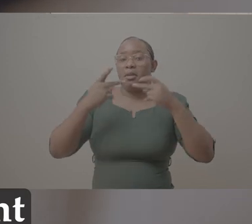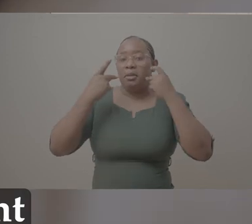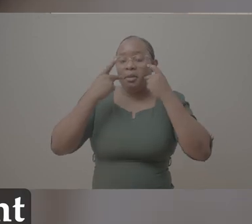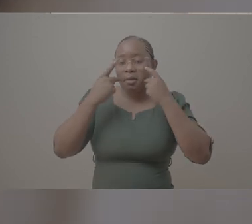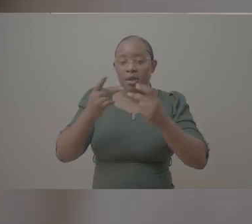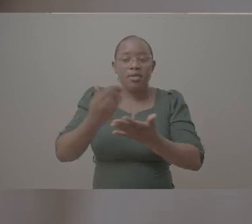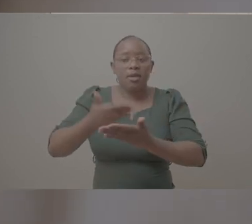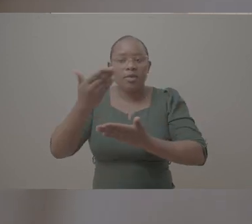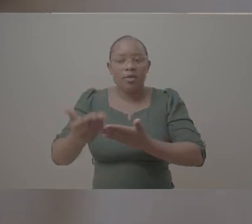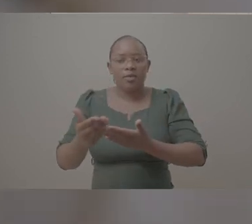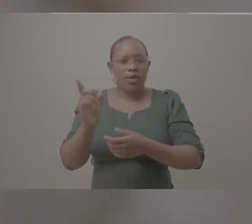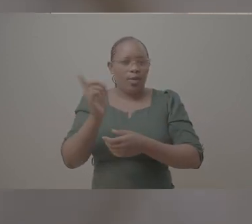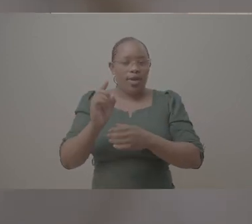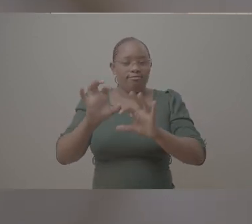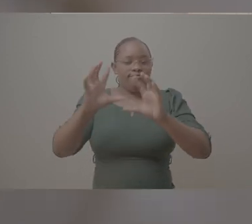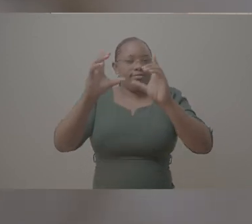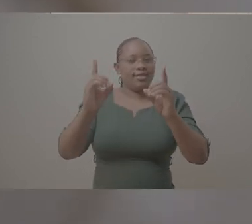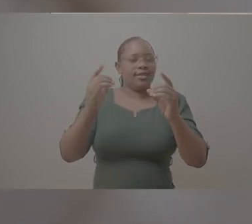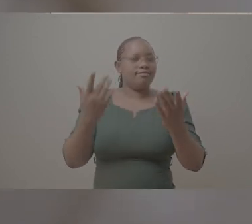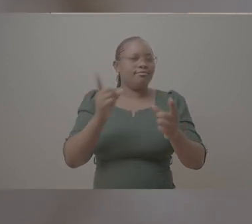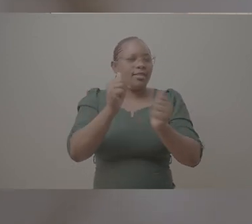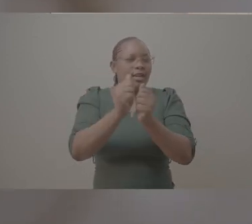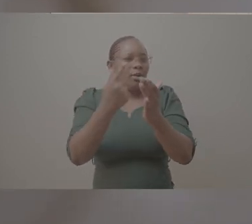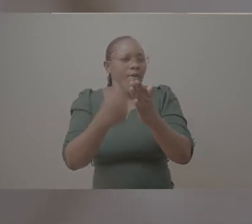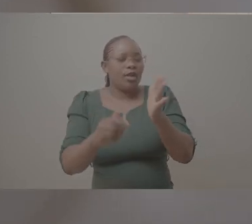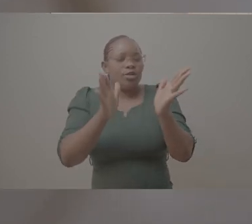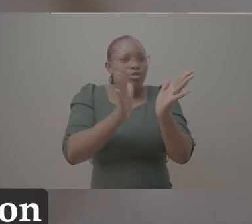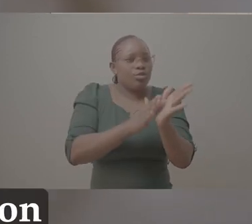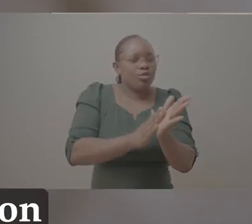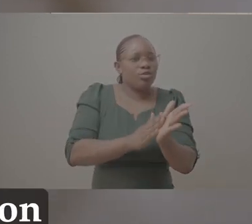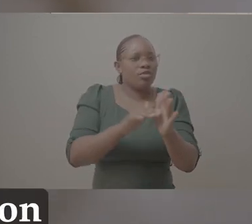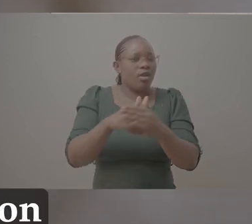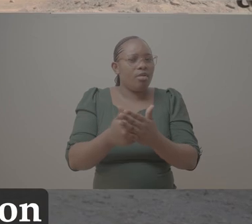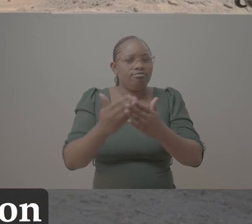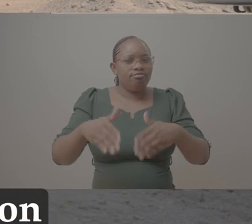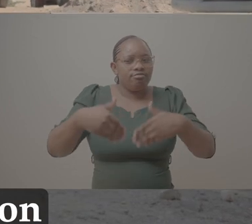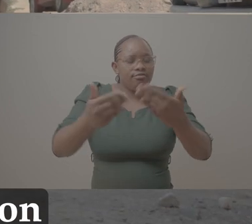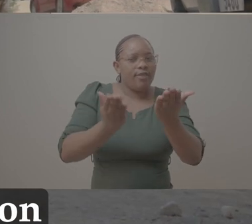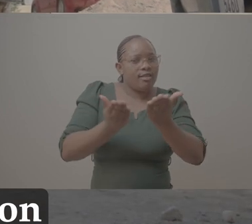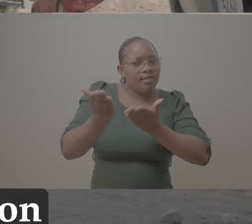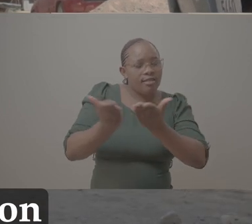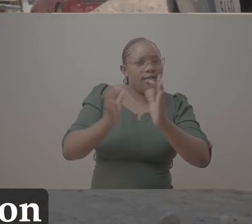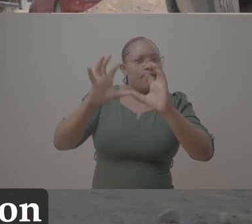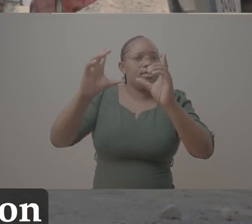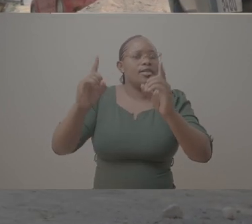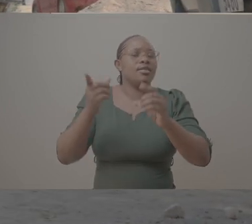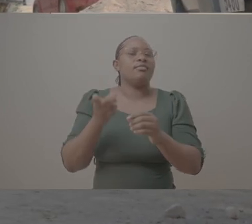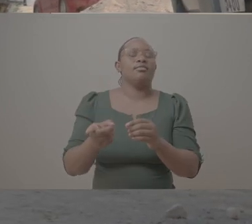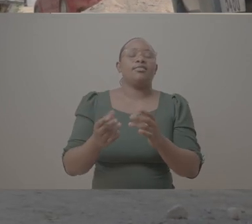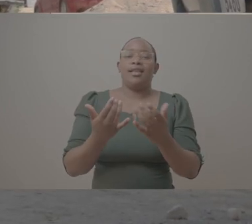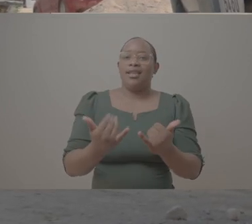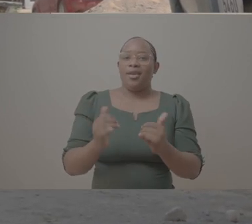in the education sector. Look at the education sector. We are talking about schools. We're talking about providing education